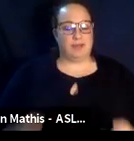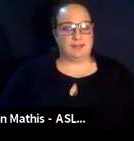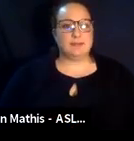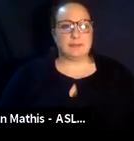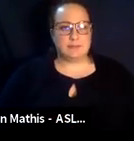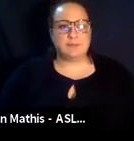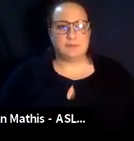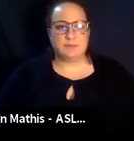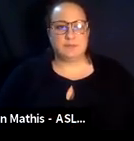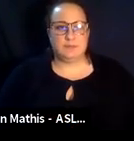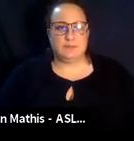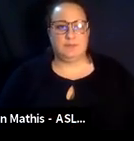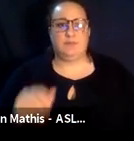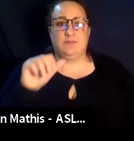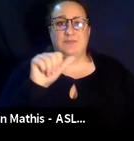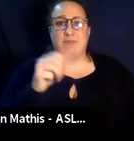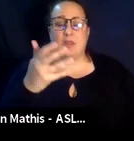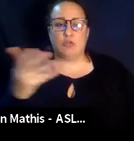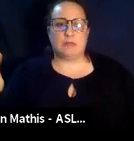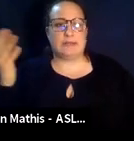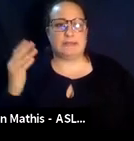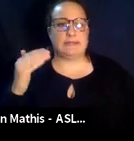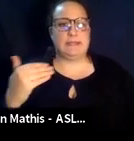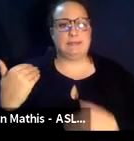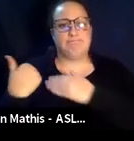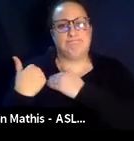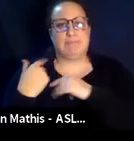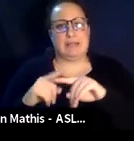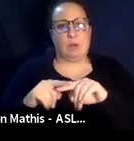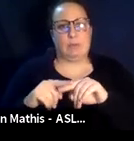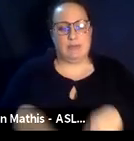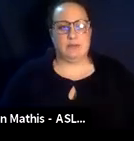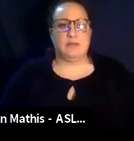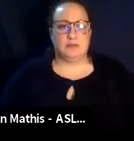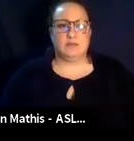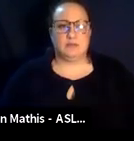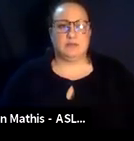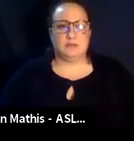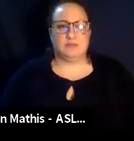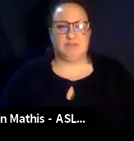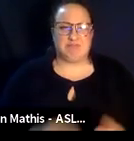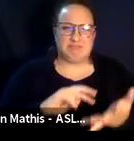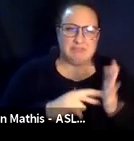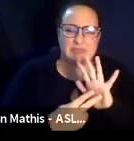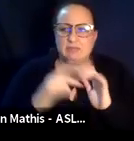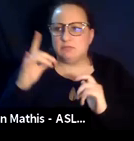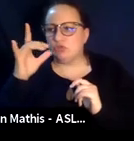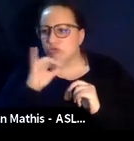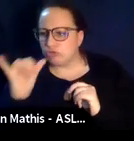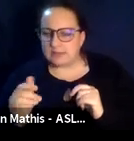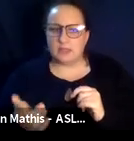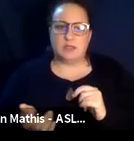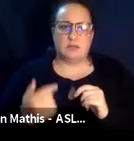The other thing I wanted to put in here is this accountability piece and what that means and what it looks like.